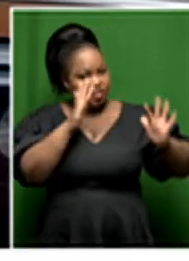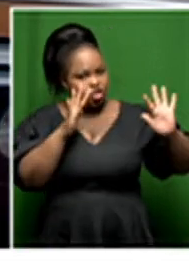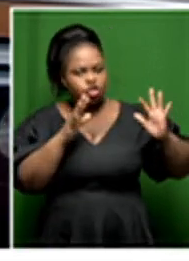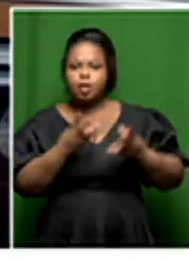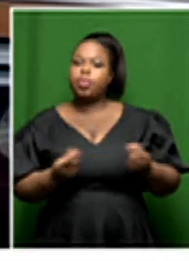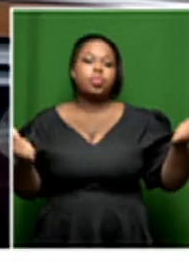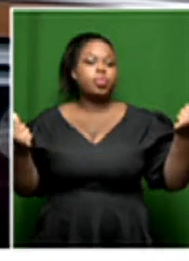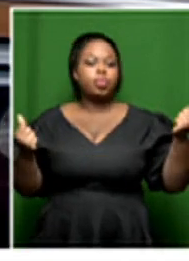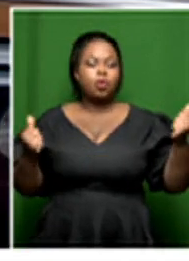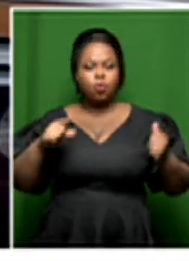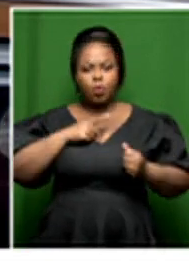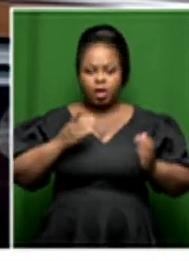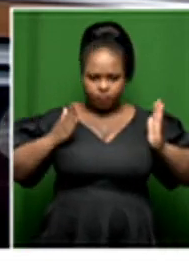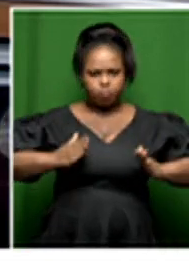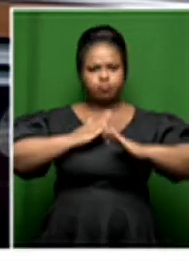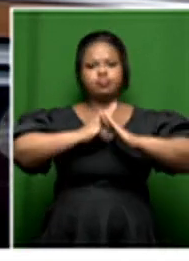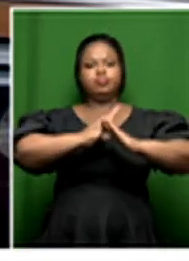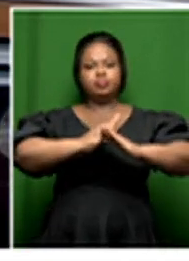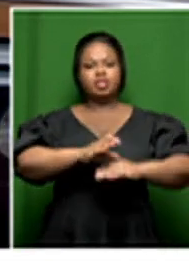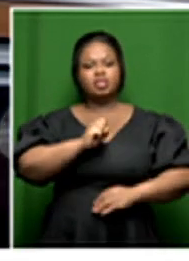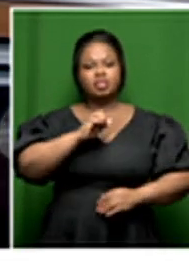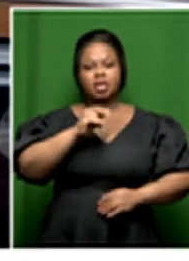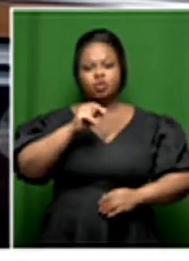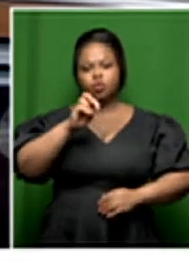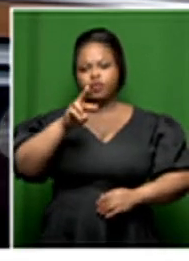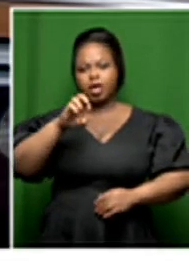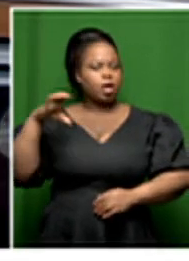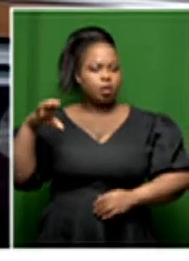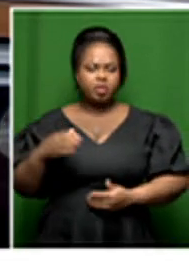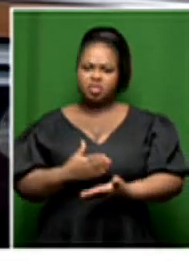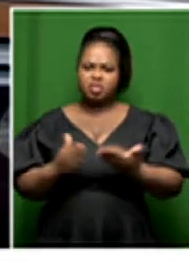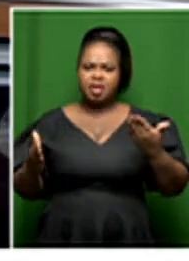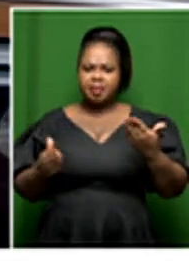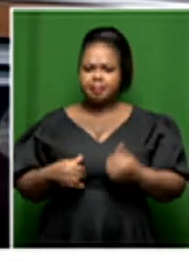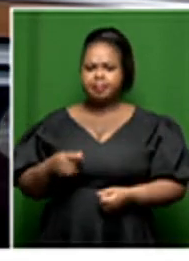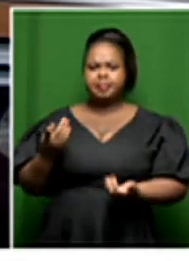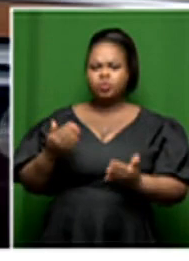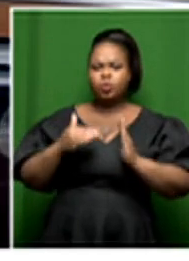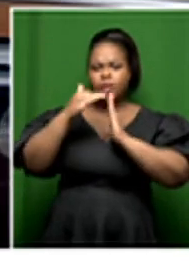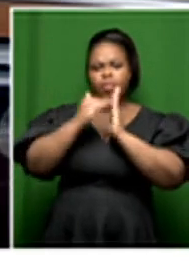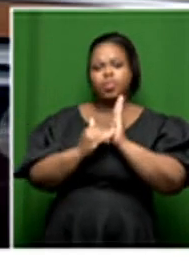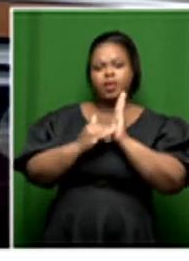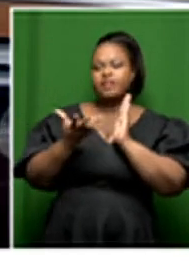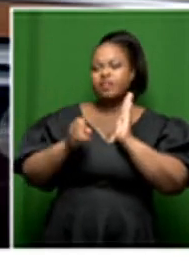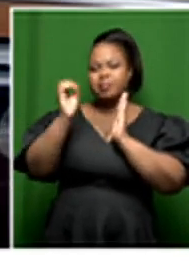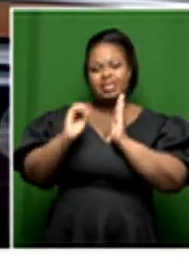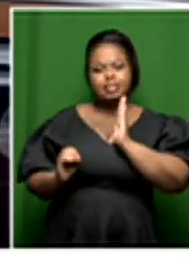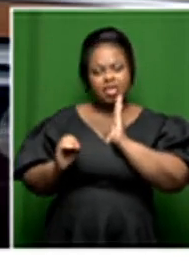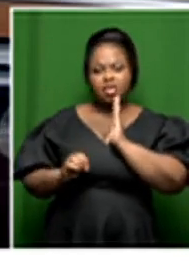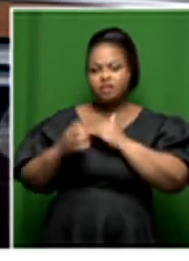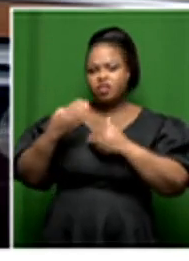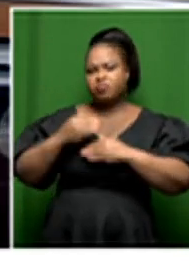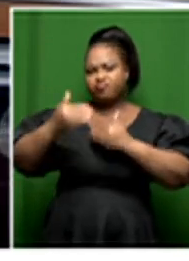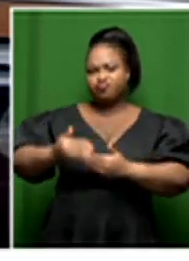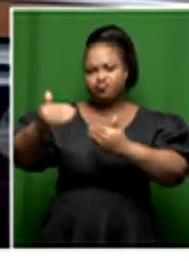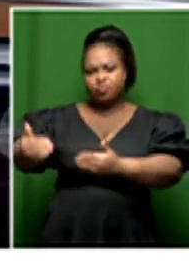diminishes. Antibodies in those fully vaccinated with Sinovac decline by half every 40 days. So one wonders why go